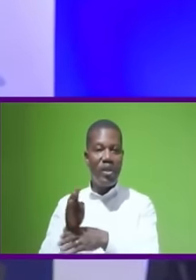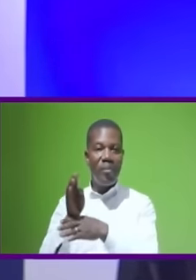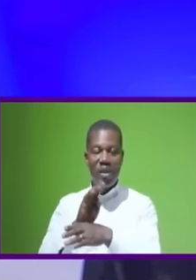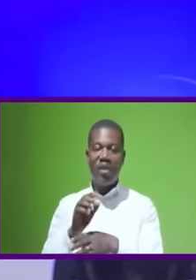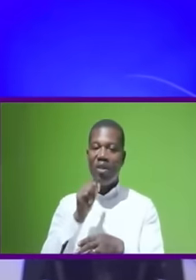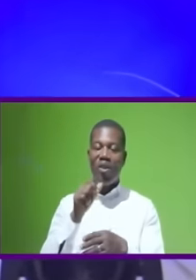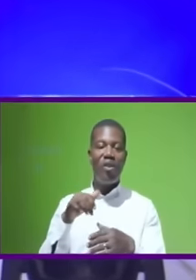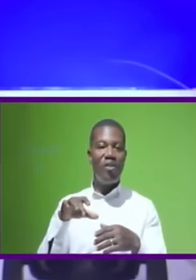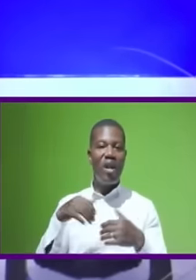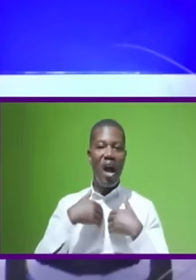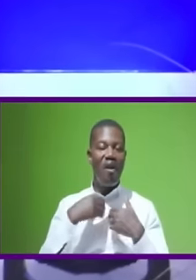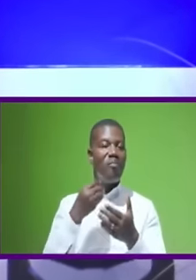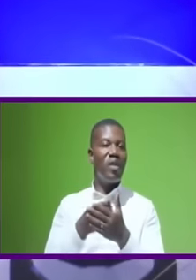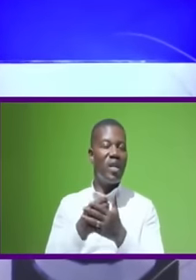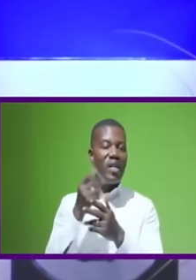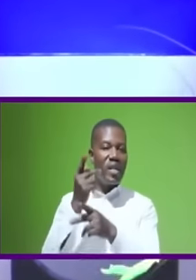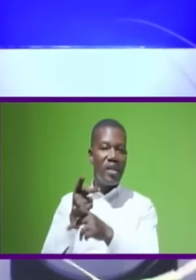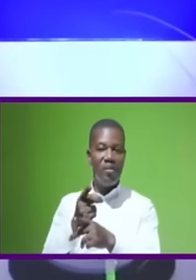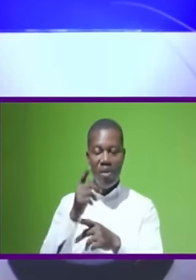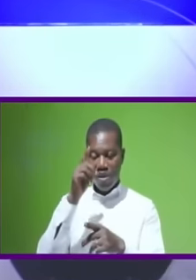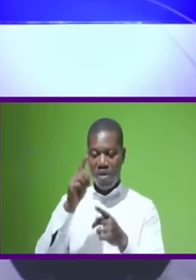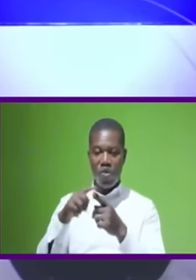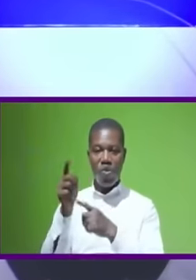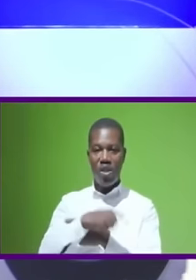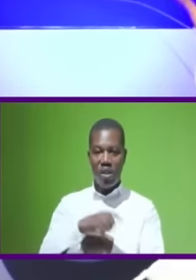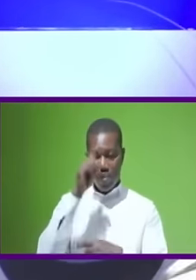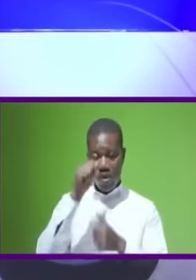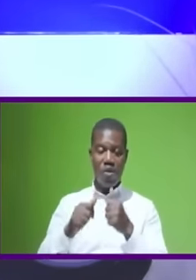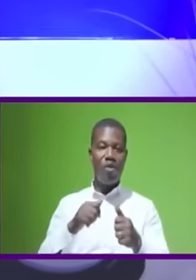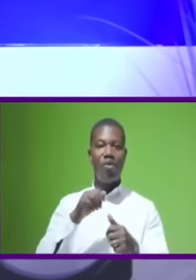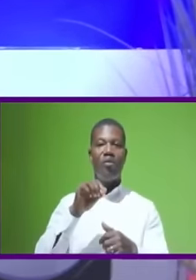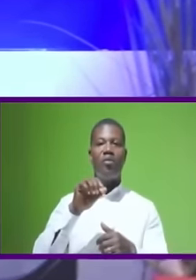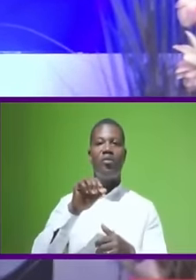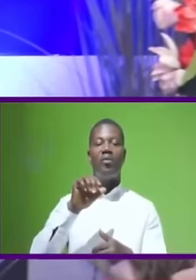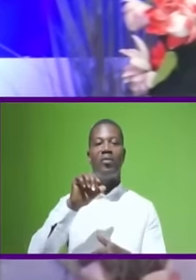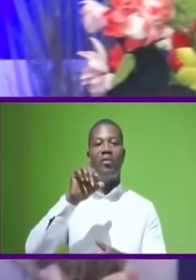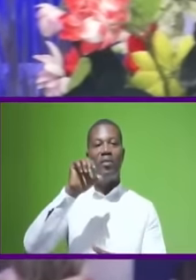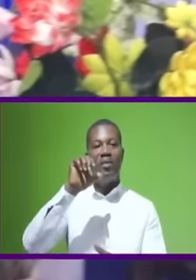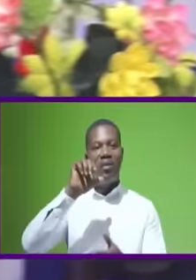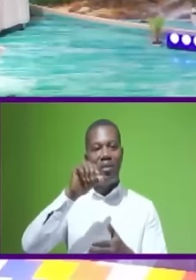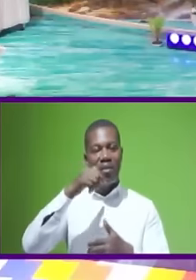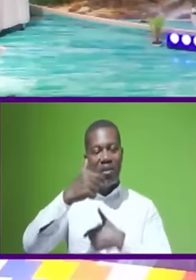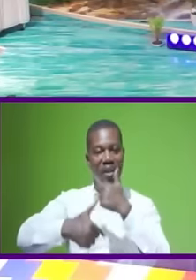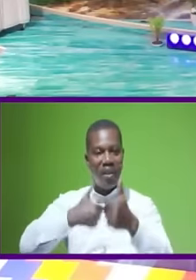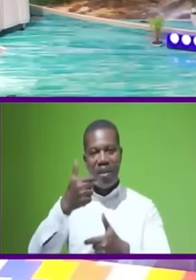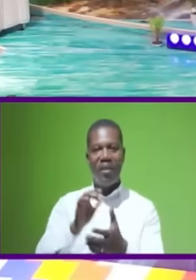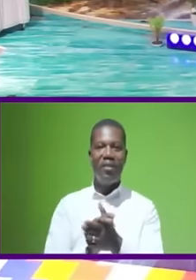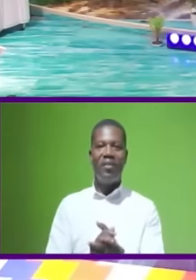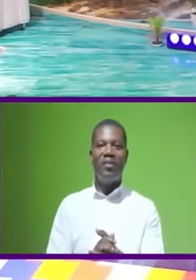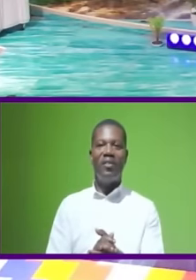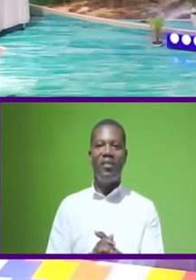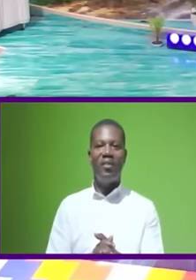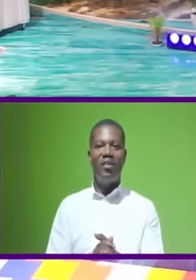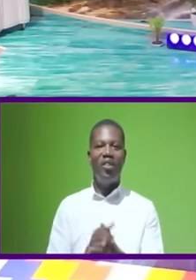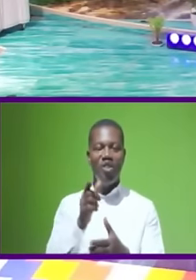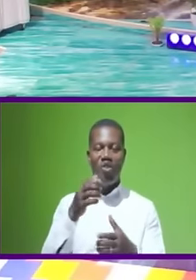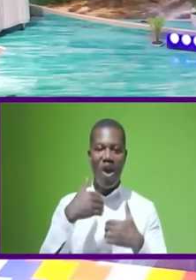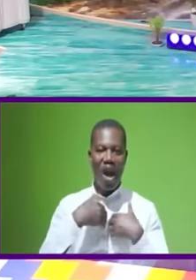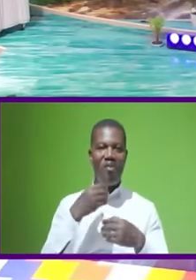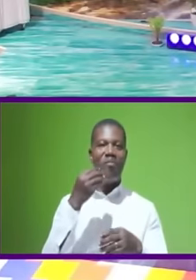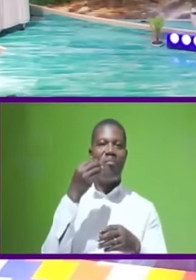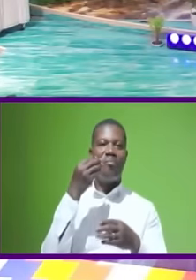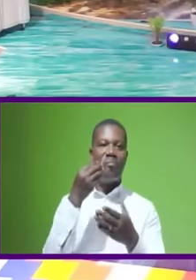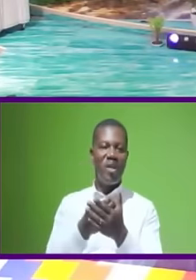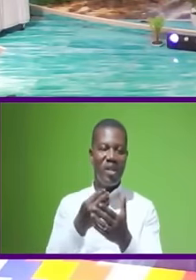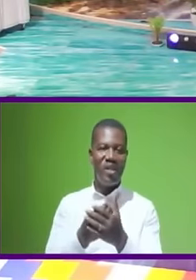Jesus. upon all the countless years in